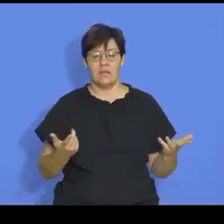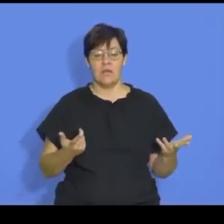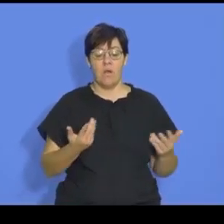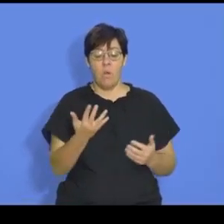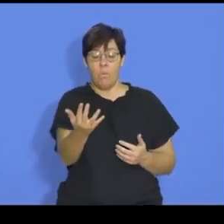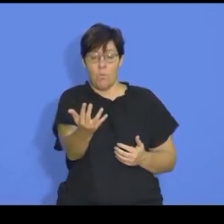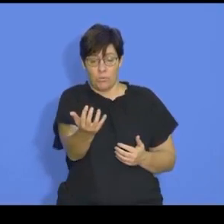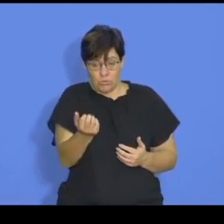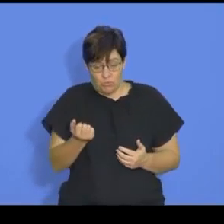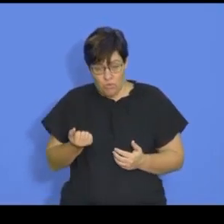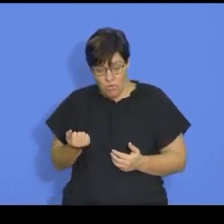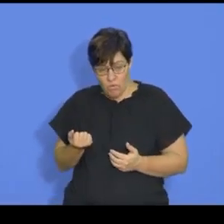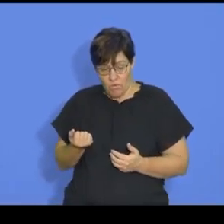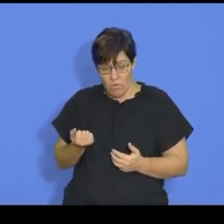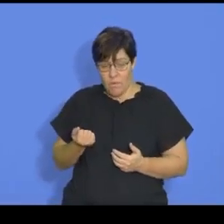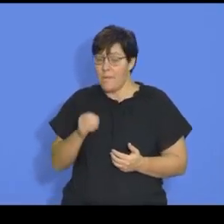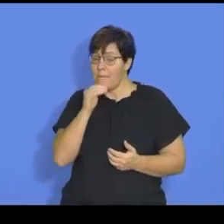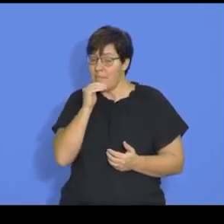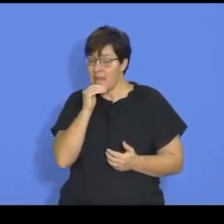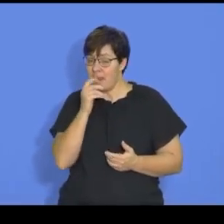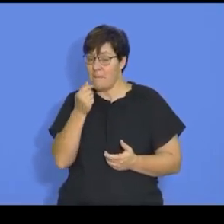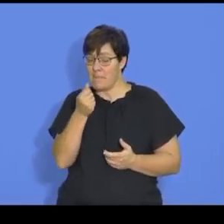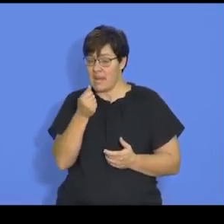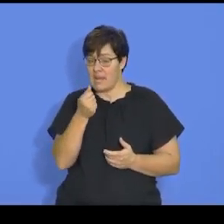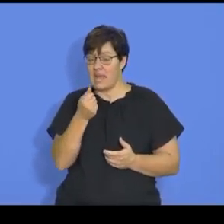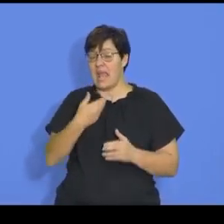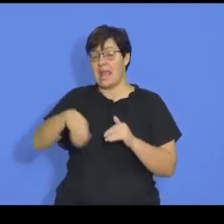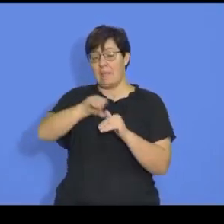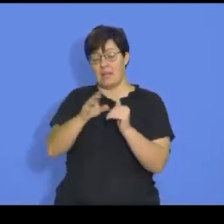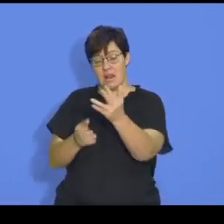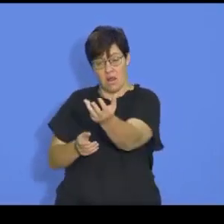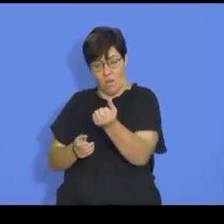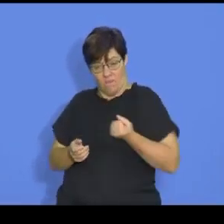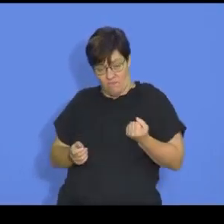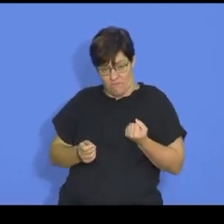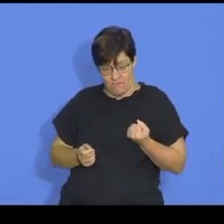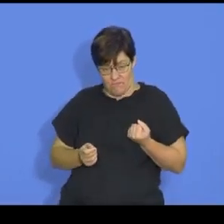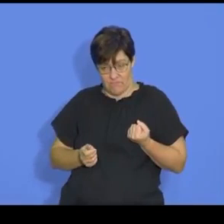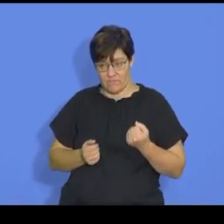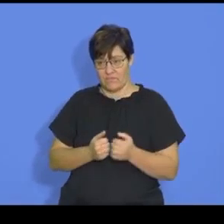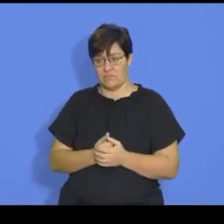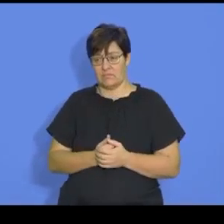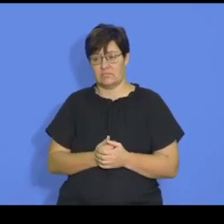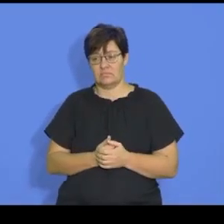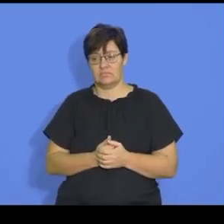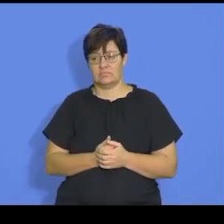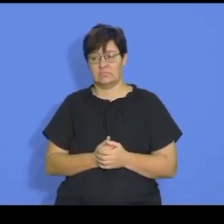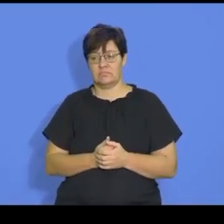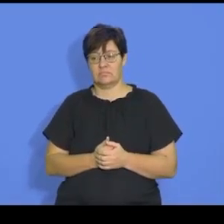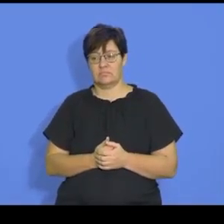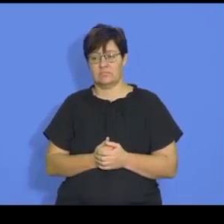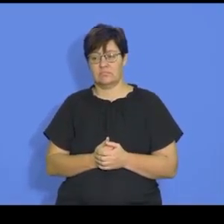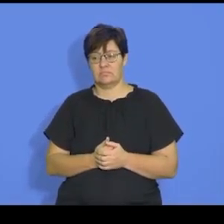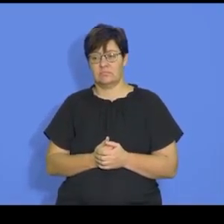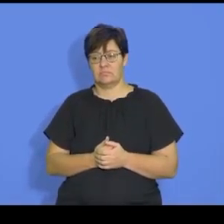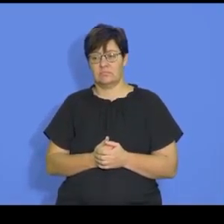Any withdrawals. Okay, so withdrawals, obviously we're referring to drawings. So